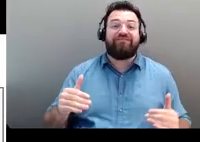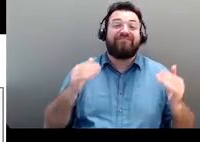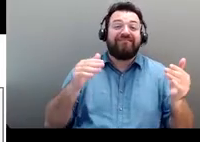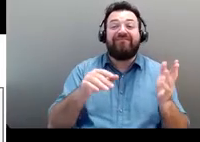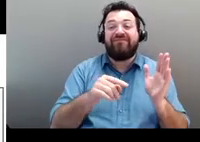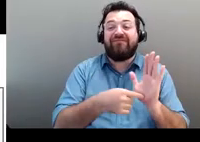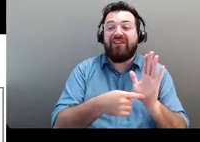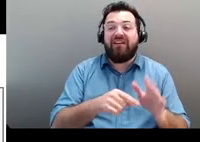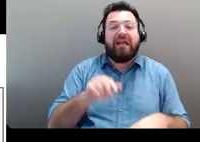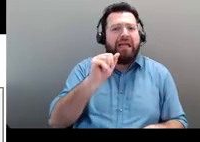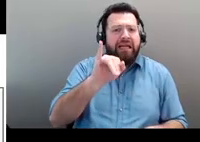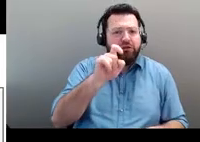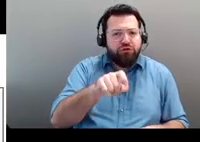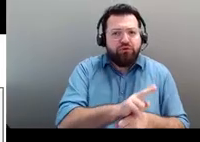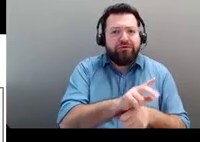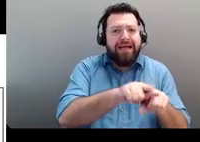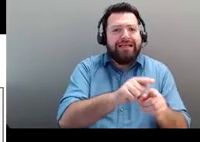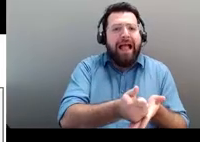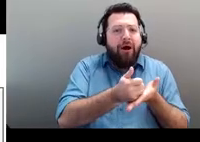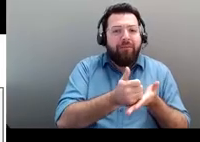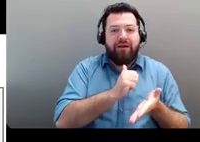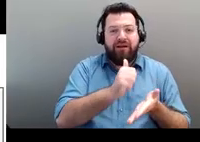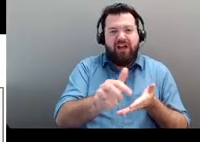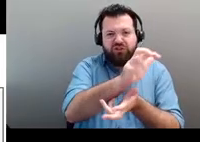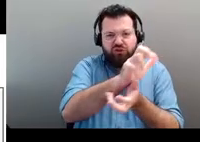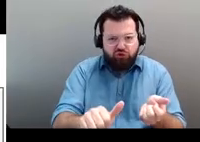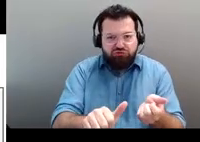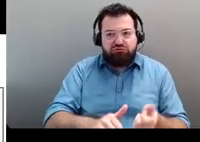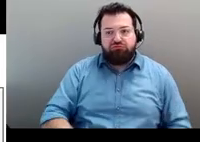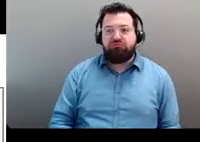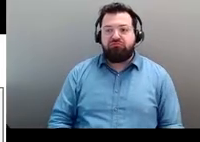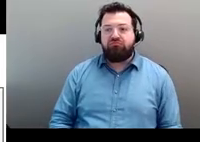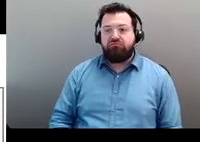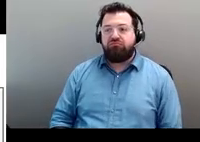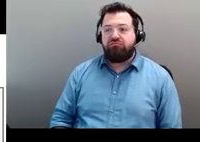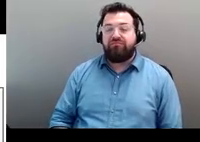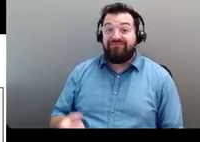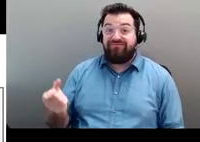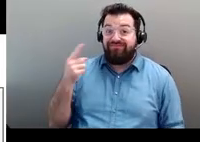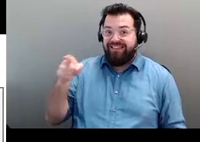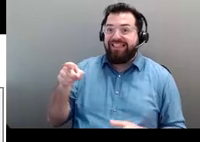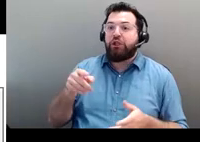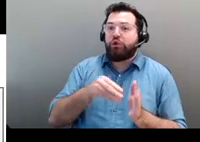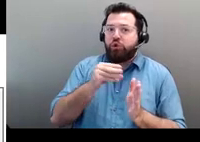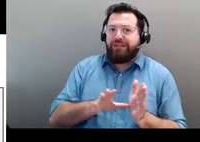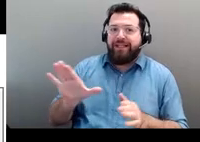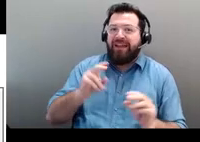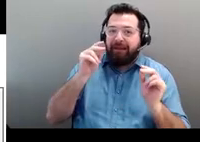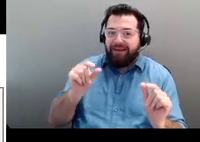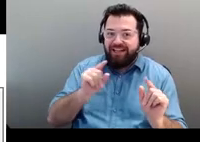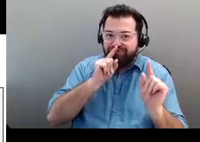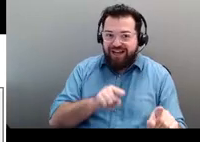be used as a helpful tool, not a destructive one. Again, this is students' immediate reactions, and I